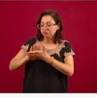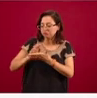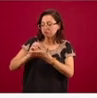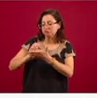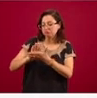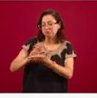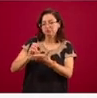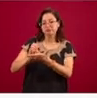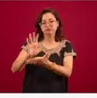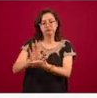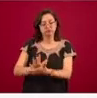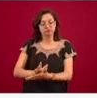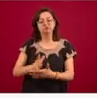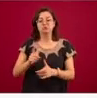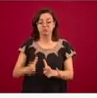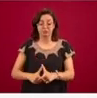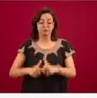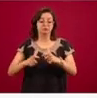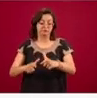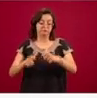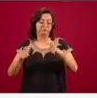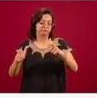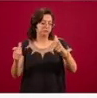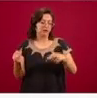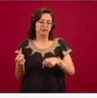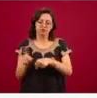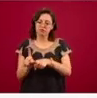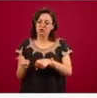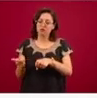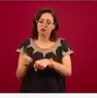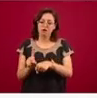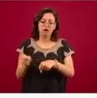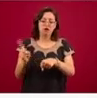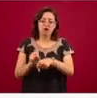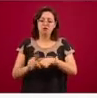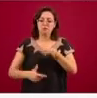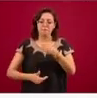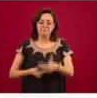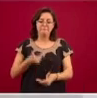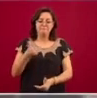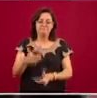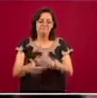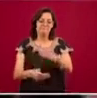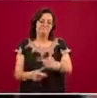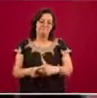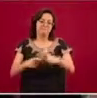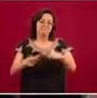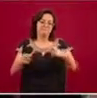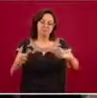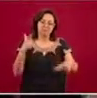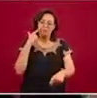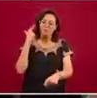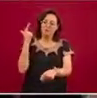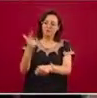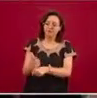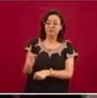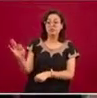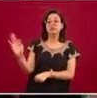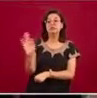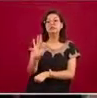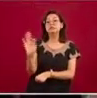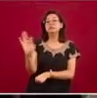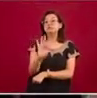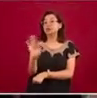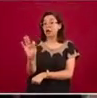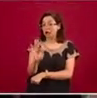confirmed suspect cases that could be of respiratory infectious diseases that could be caused by COVID-19, but not